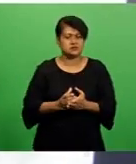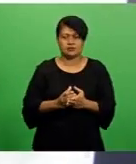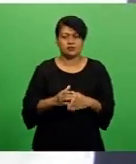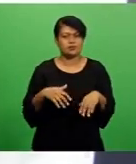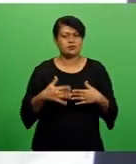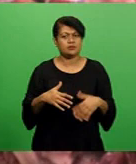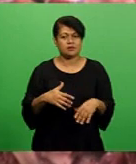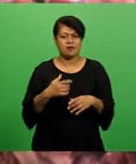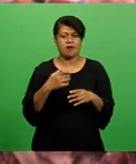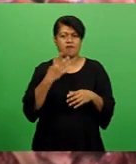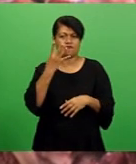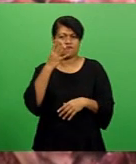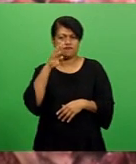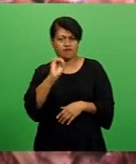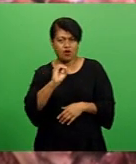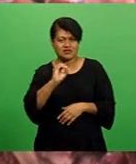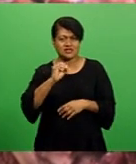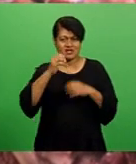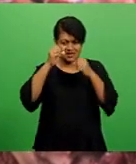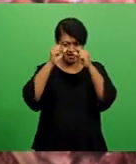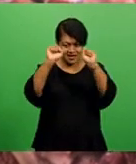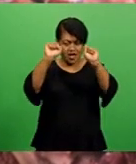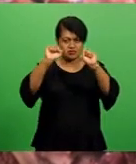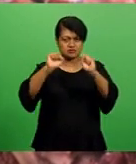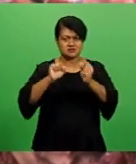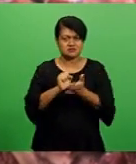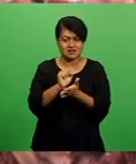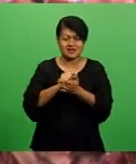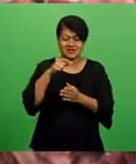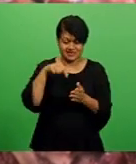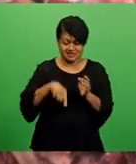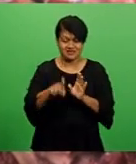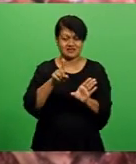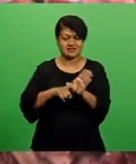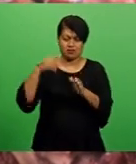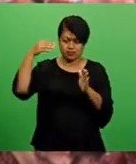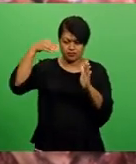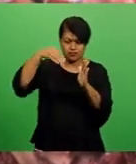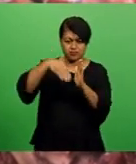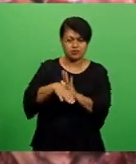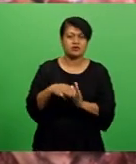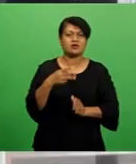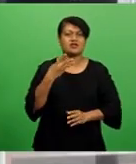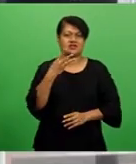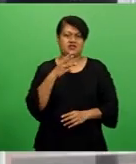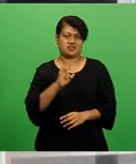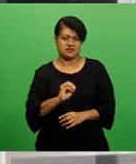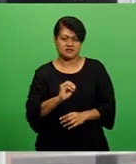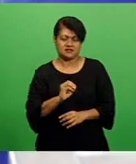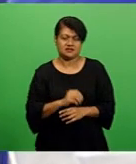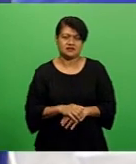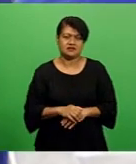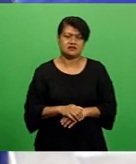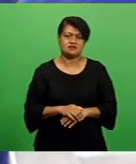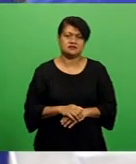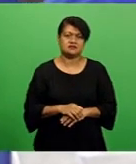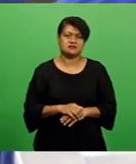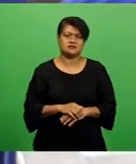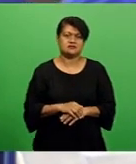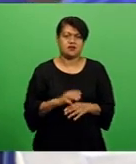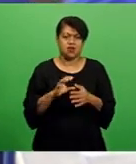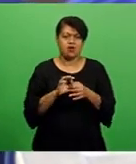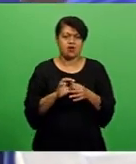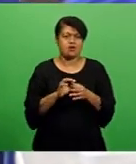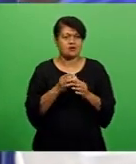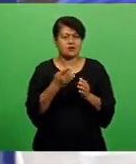kettles. This year we have dropped 30. Counter service is quite good. We do a lot of counter service, but Owner of Eden